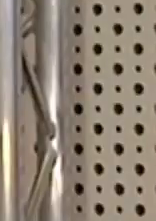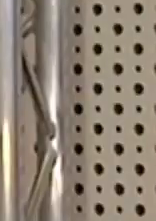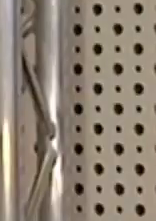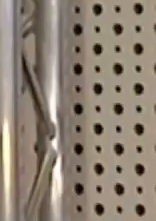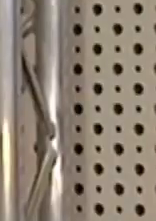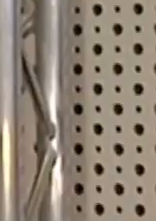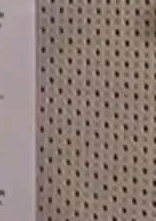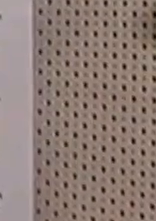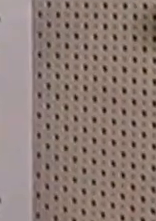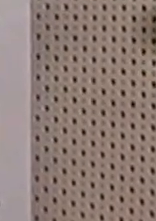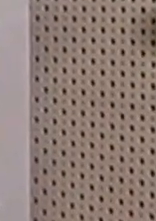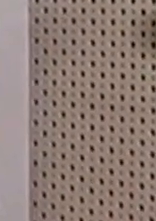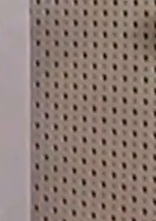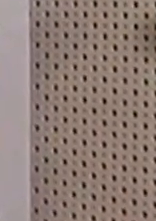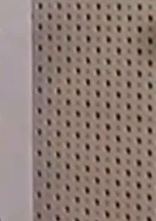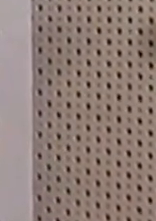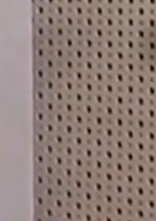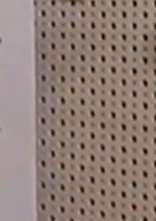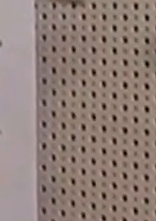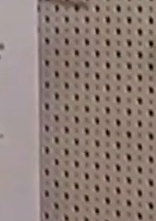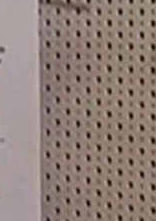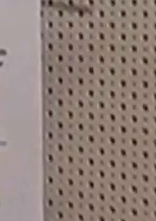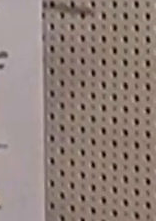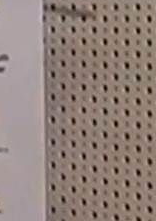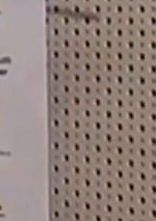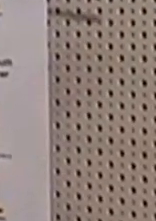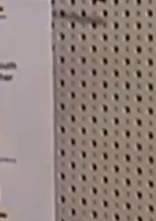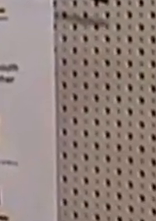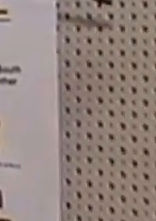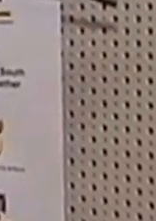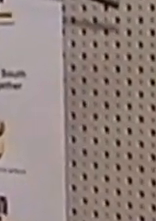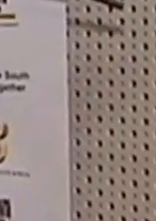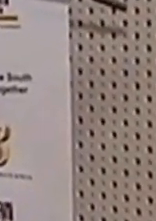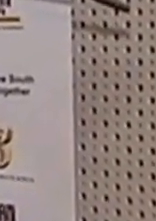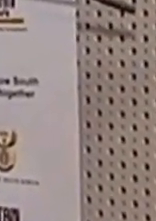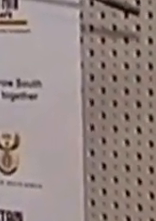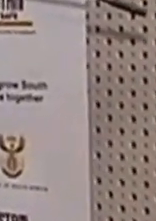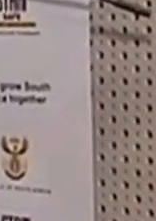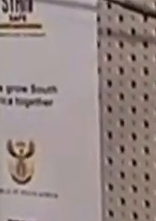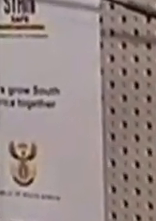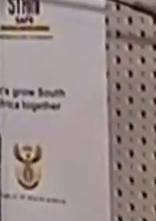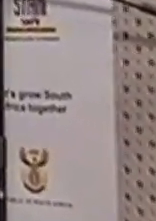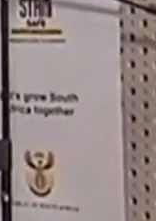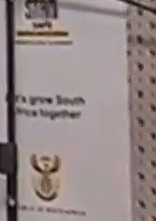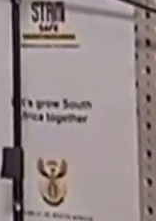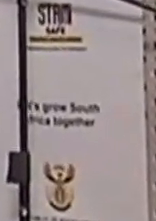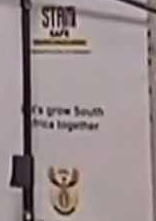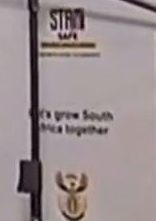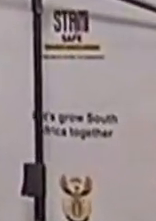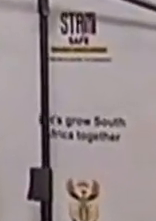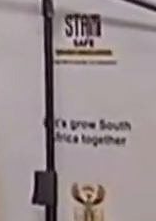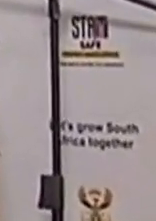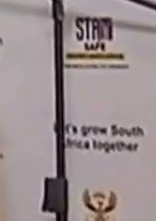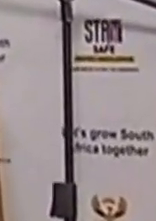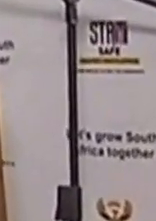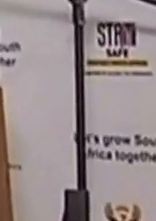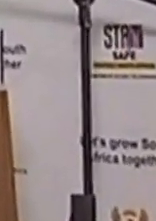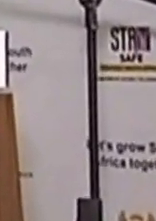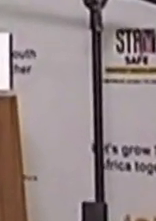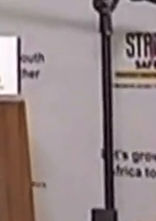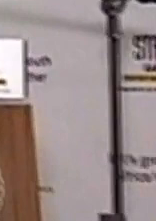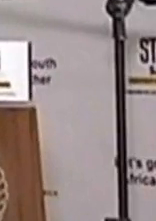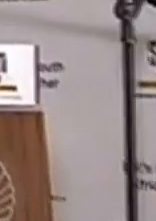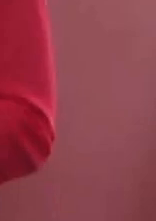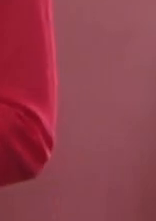adoption in 2020. Whilst the amendment bill has not been published, it's set to include an amendment of